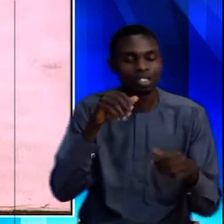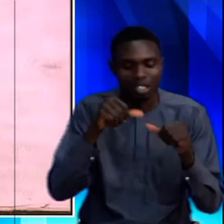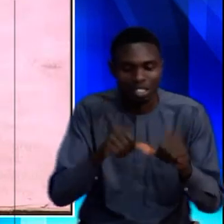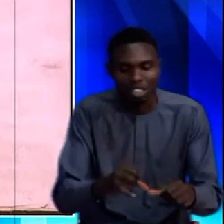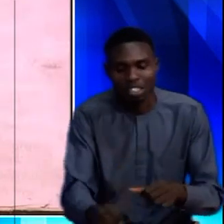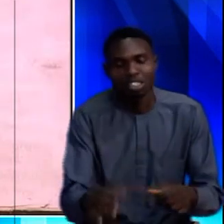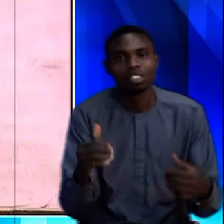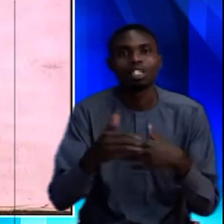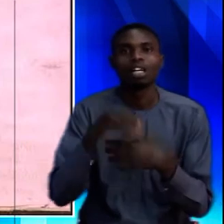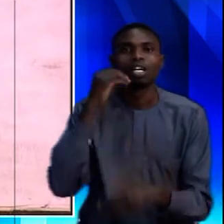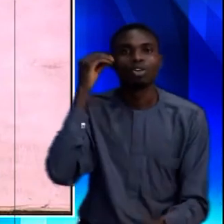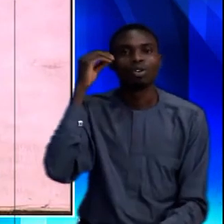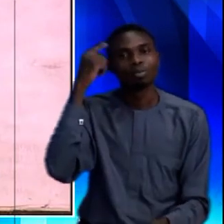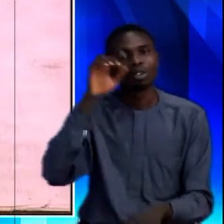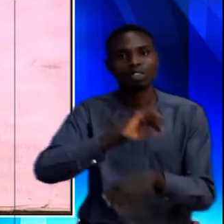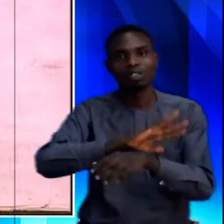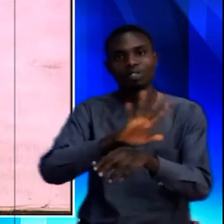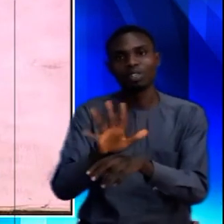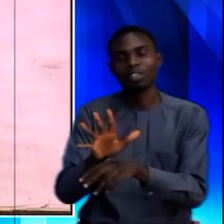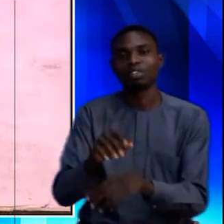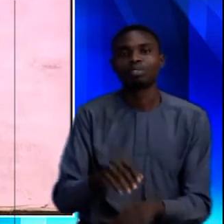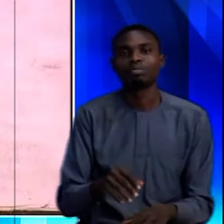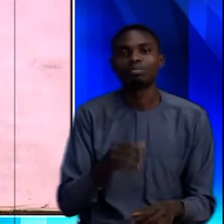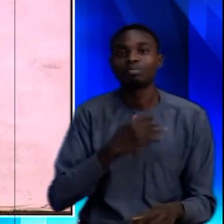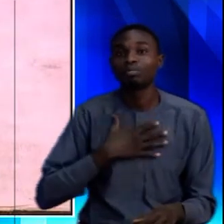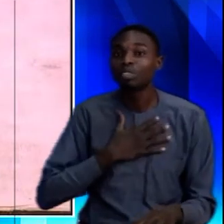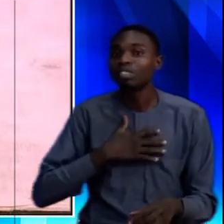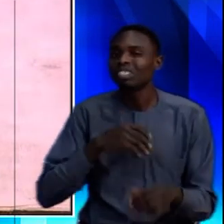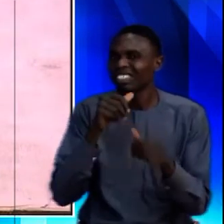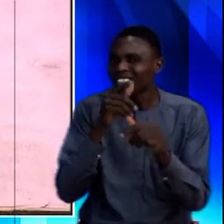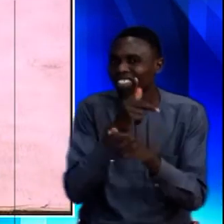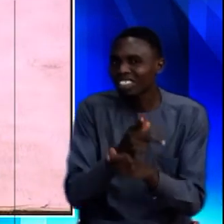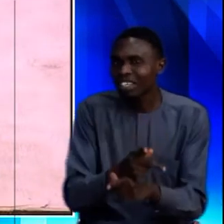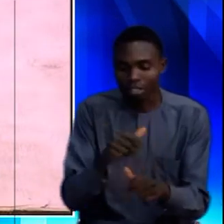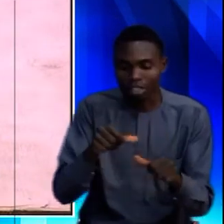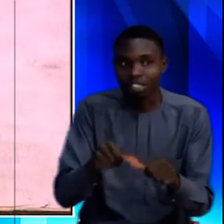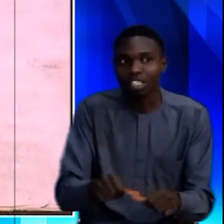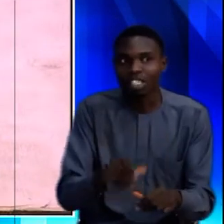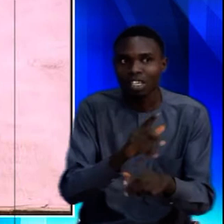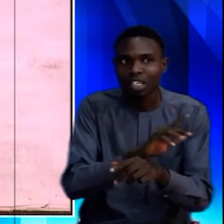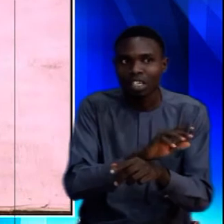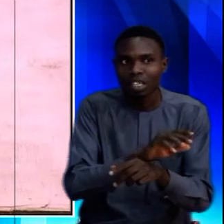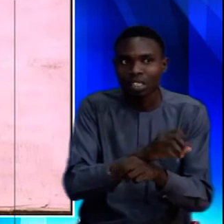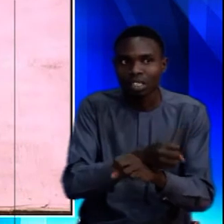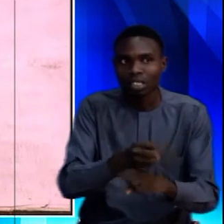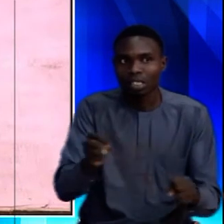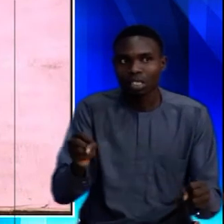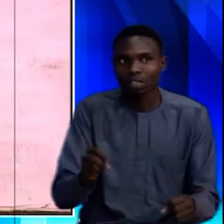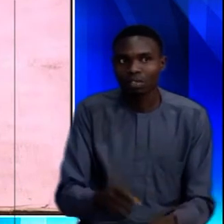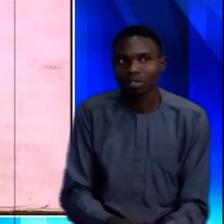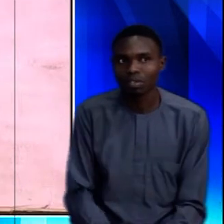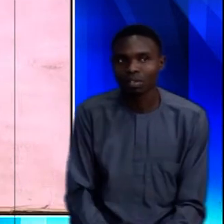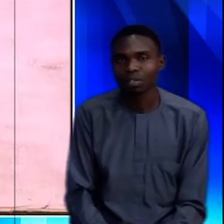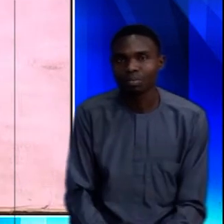COVID-19 pandemic. Please stay safe. COVID-19 is real. Abide by all rules and